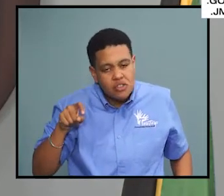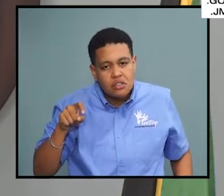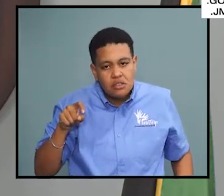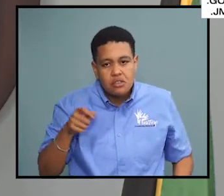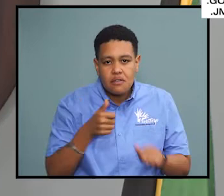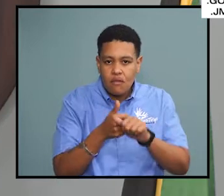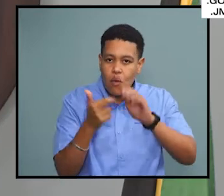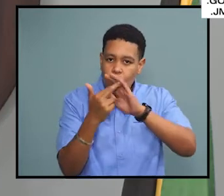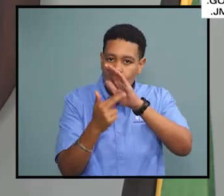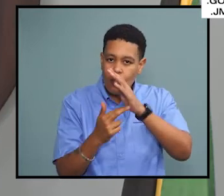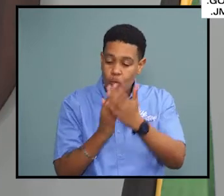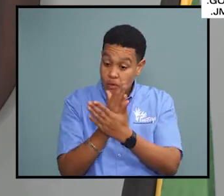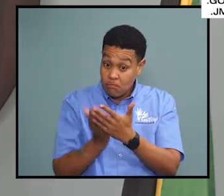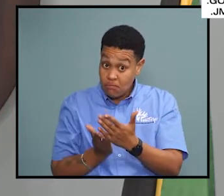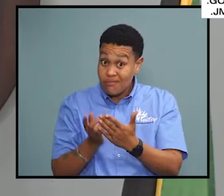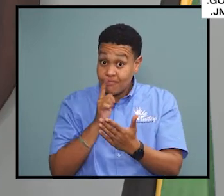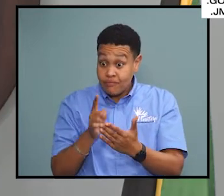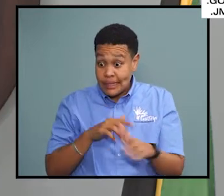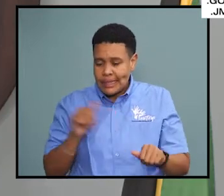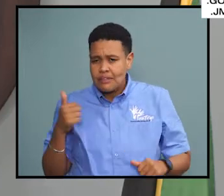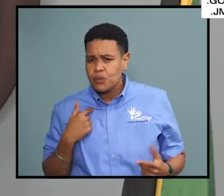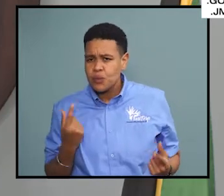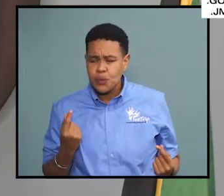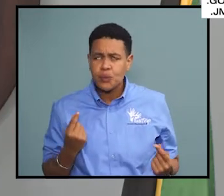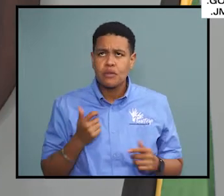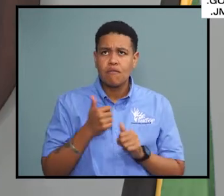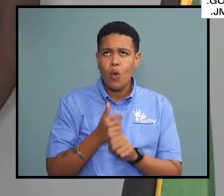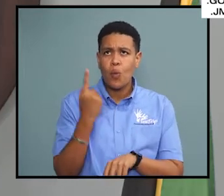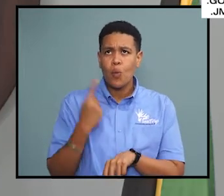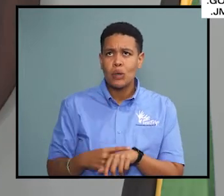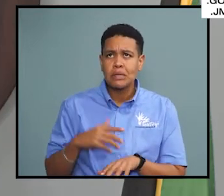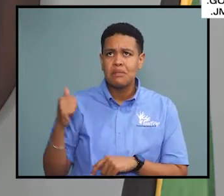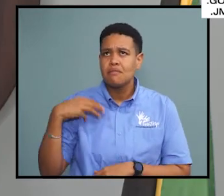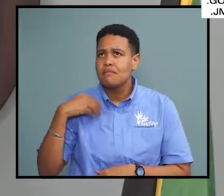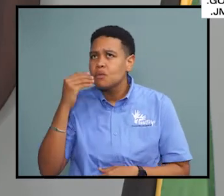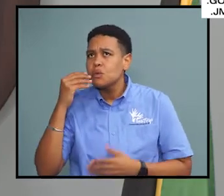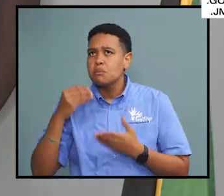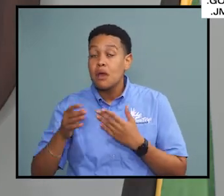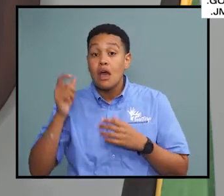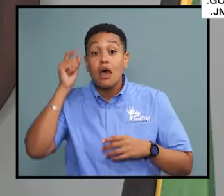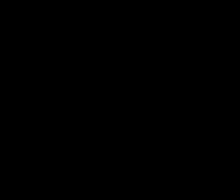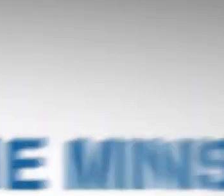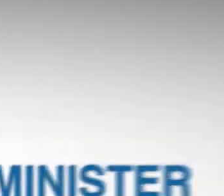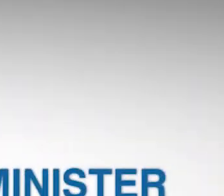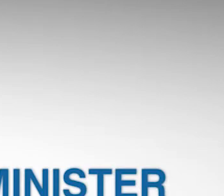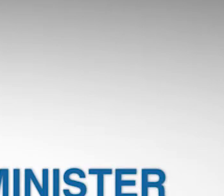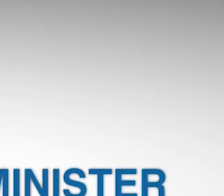follow the guidelines about once leaving, but they must also work from home.